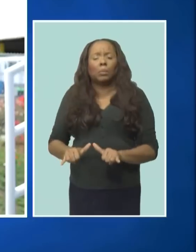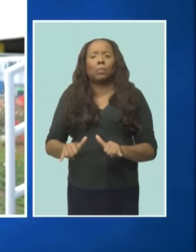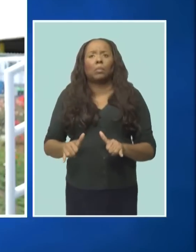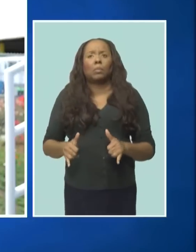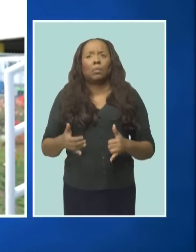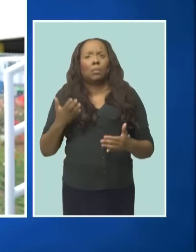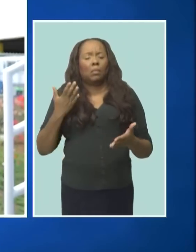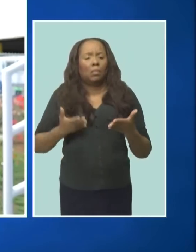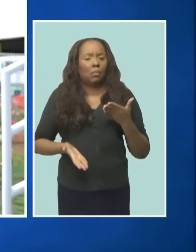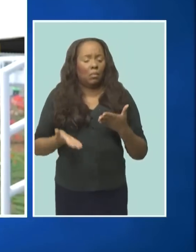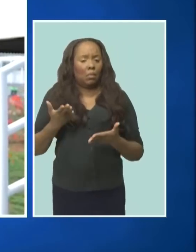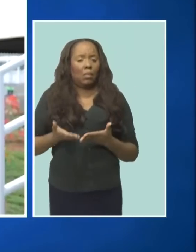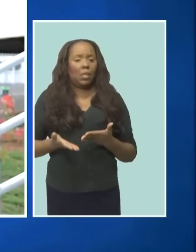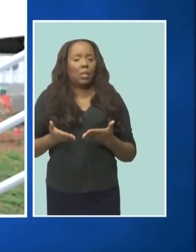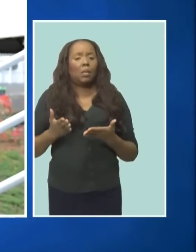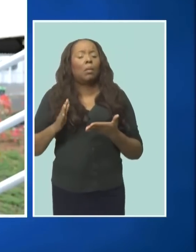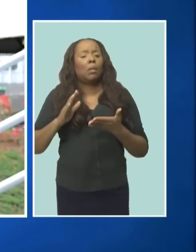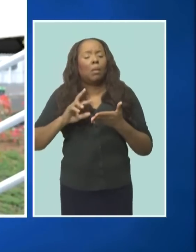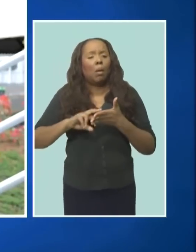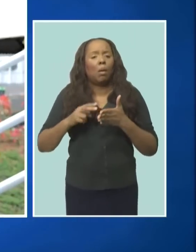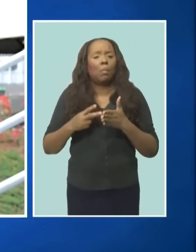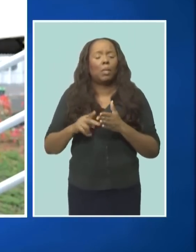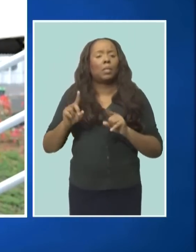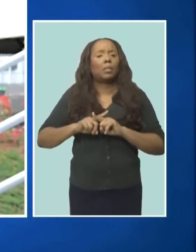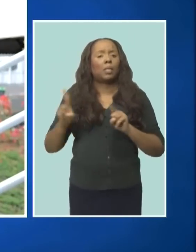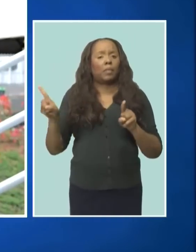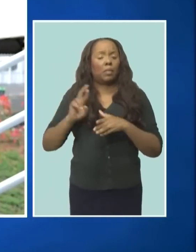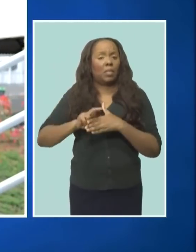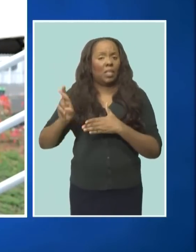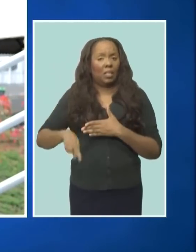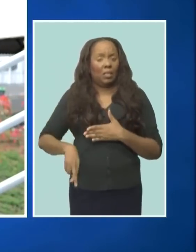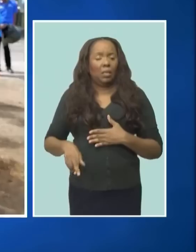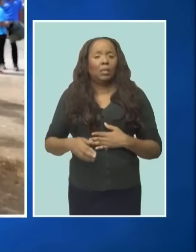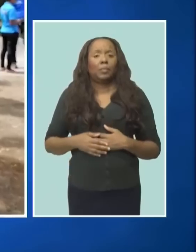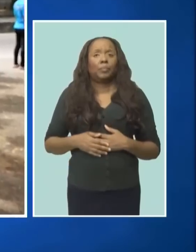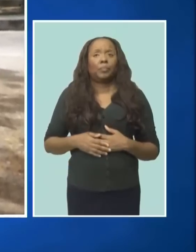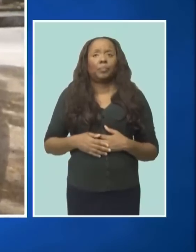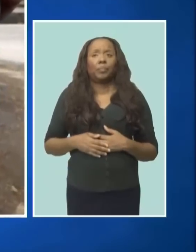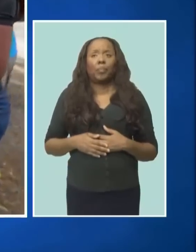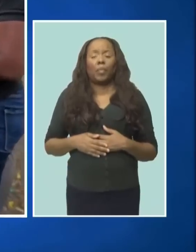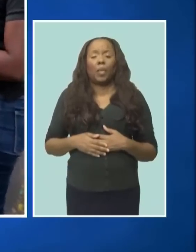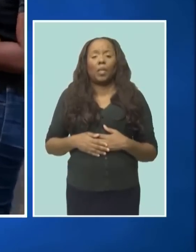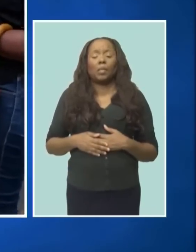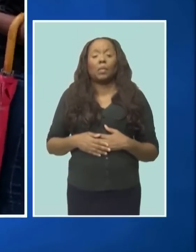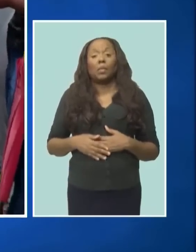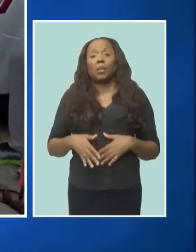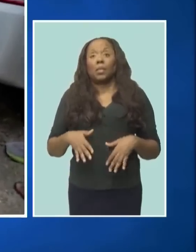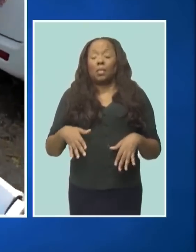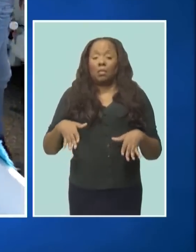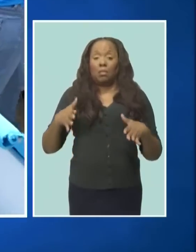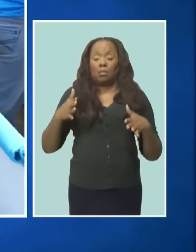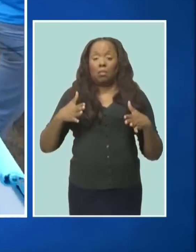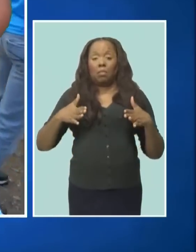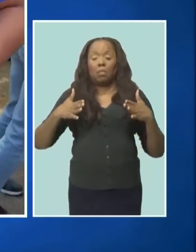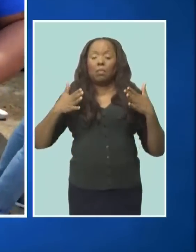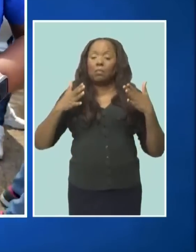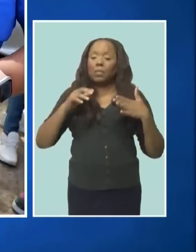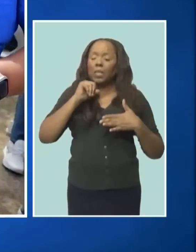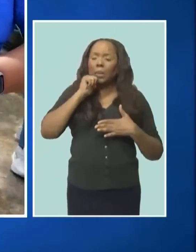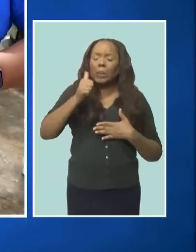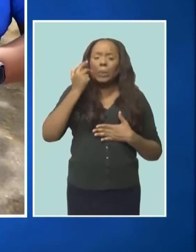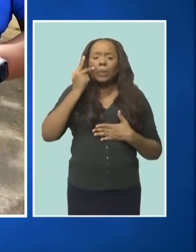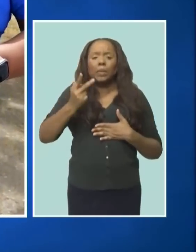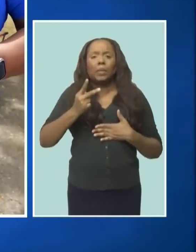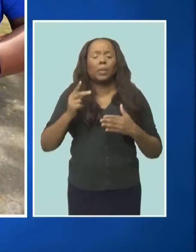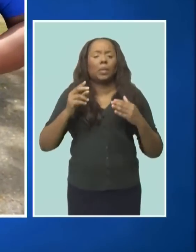different balance or outcome. Ms. Richards explains annual statistics have not been showing significant